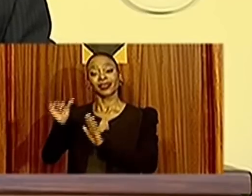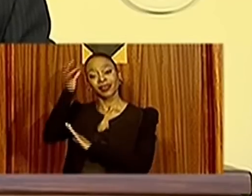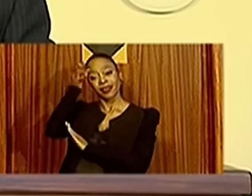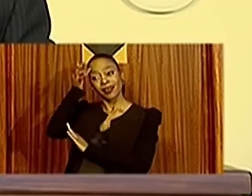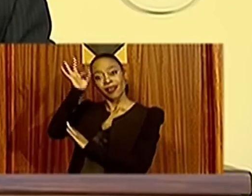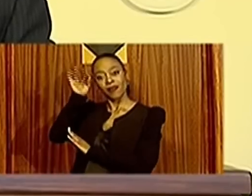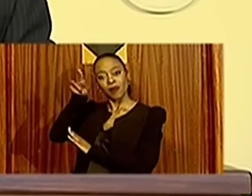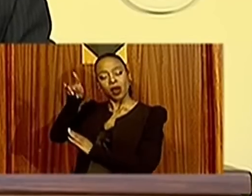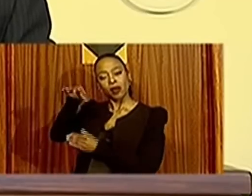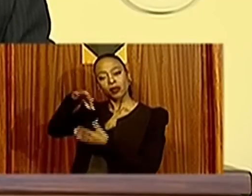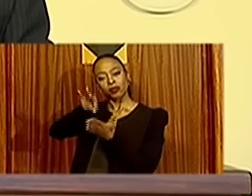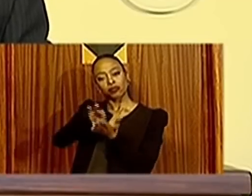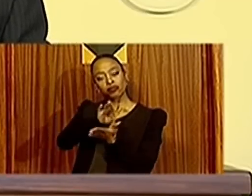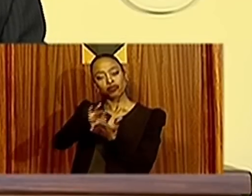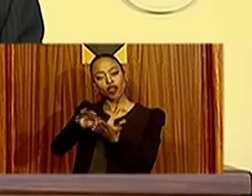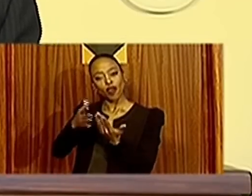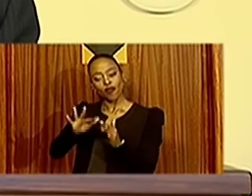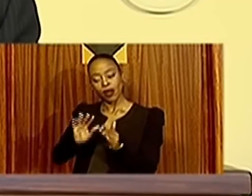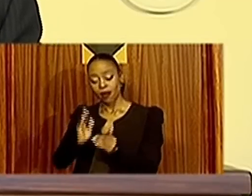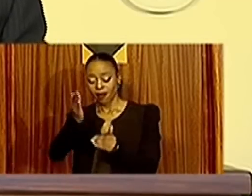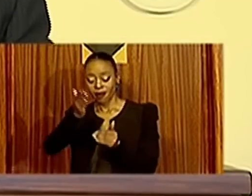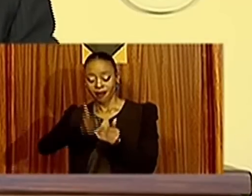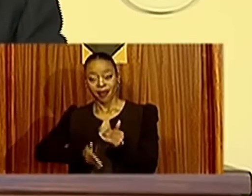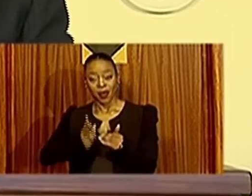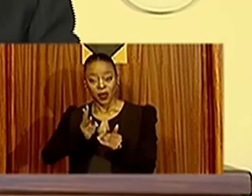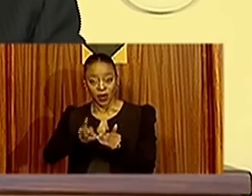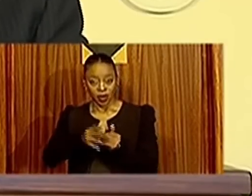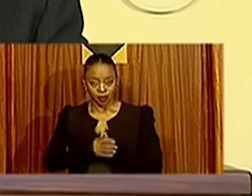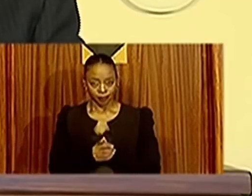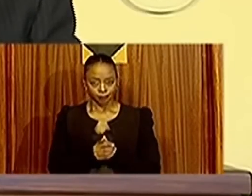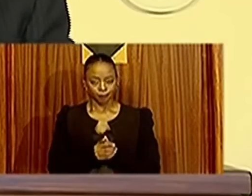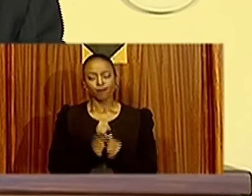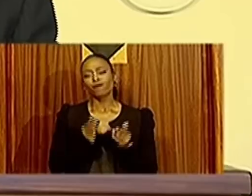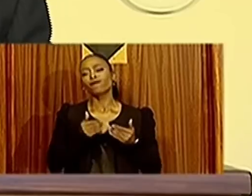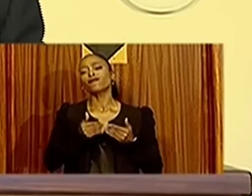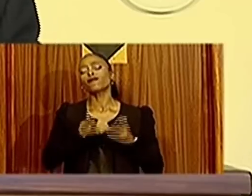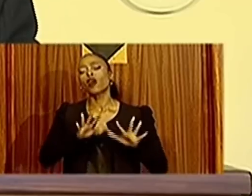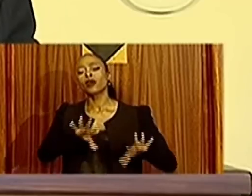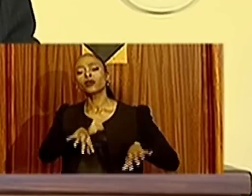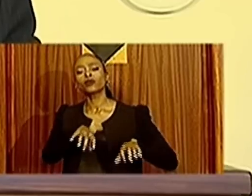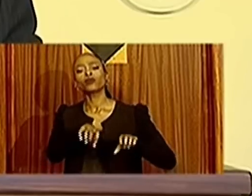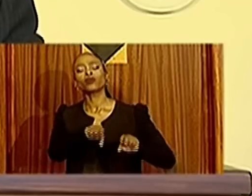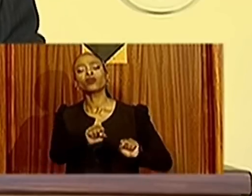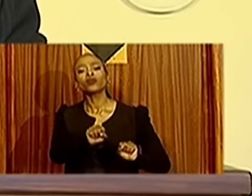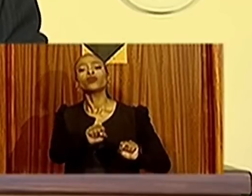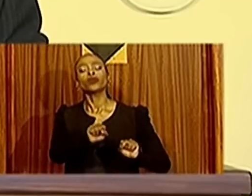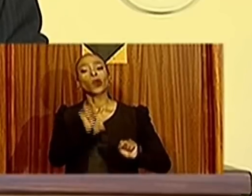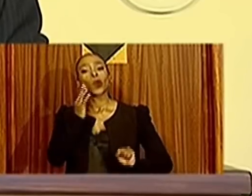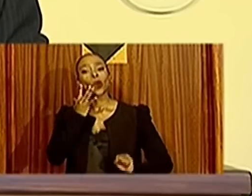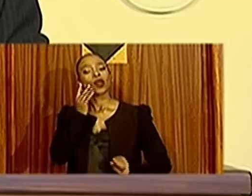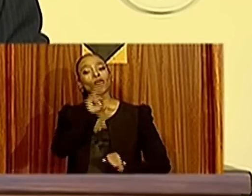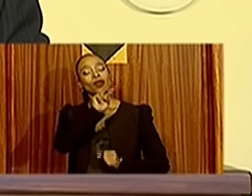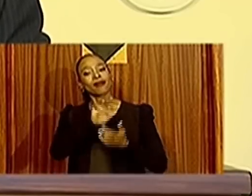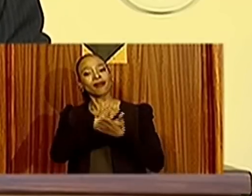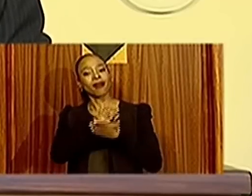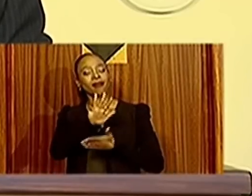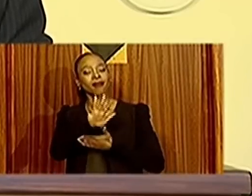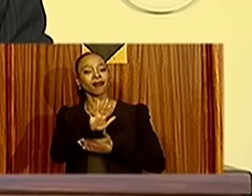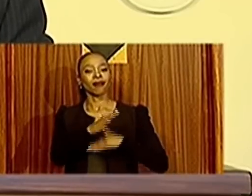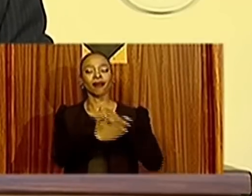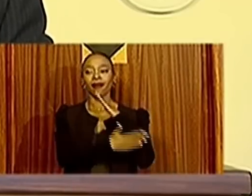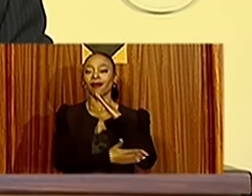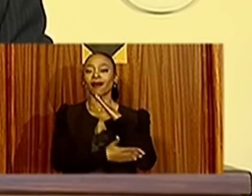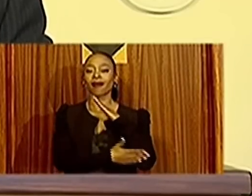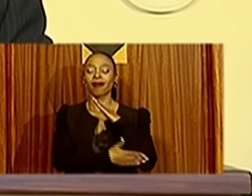democracy. When this administration took office in 2019, our country stood at